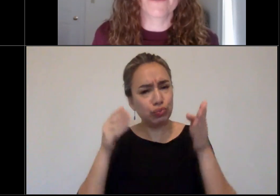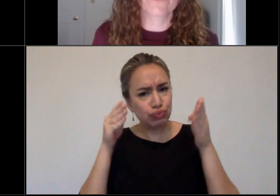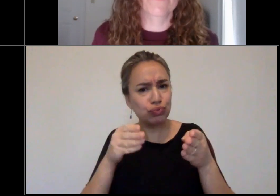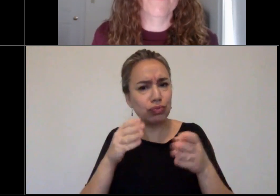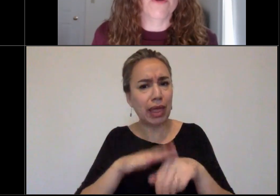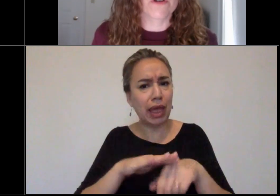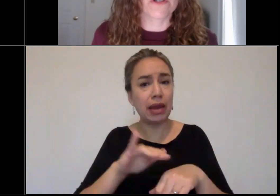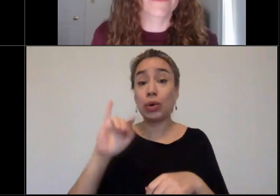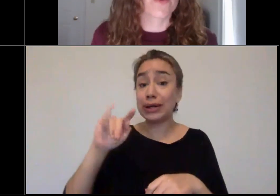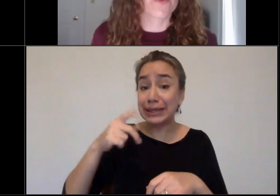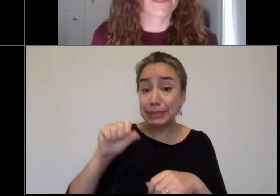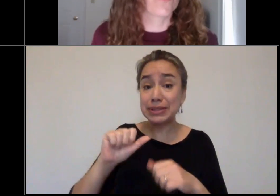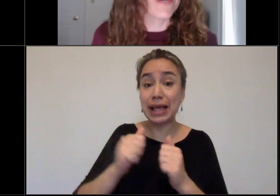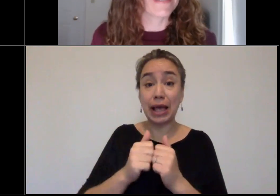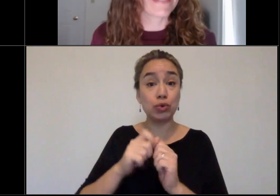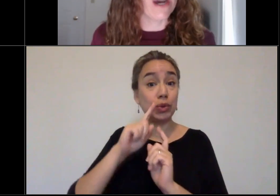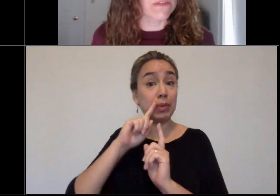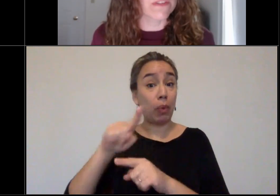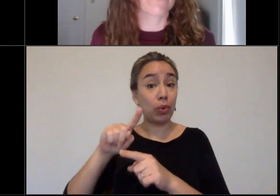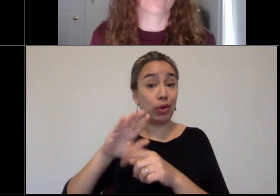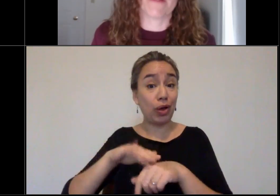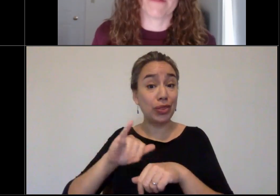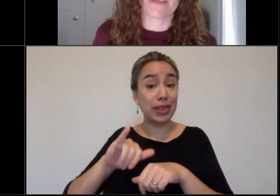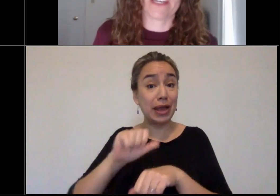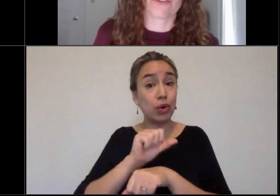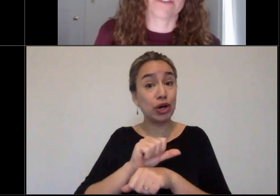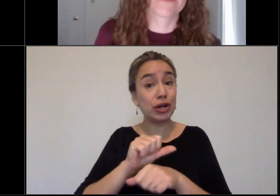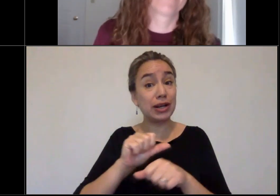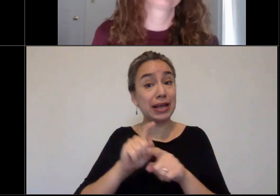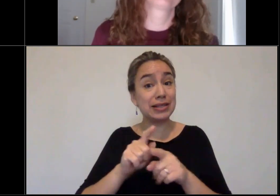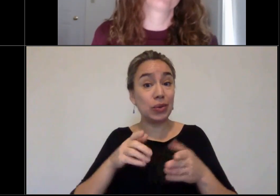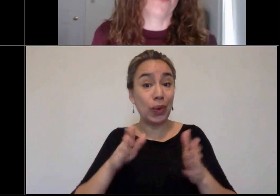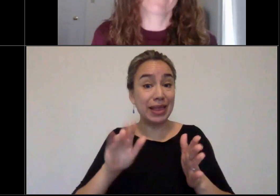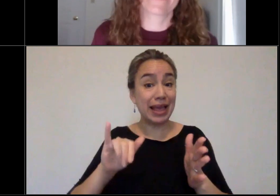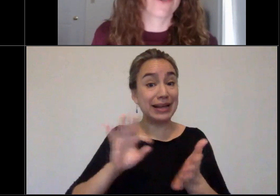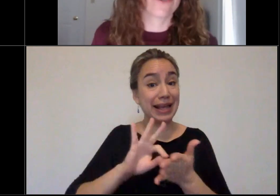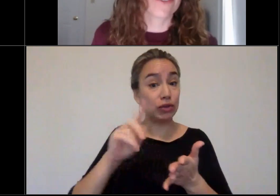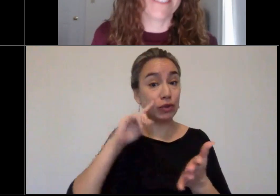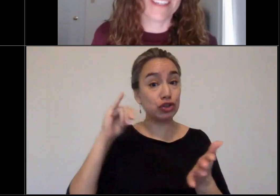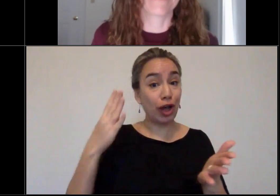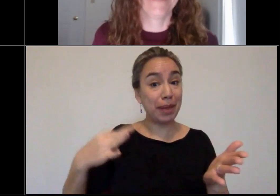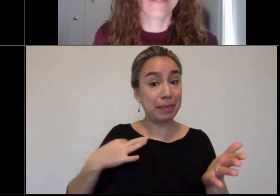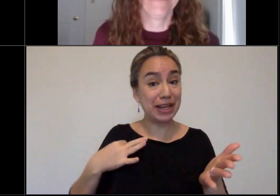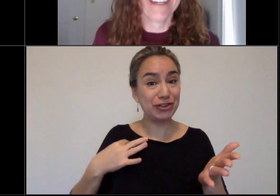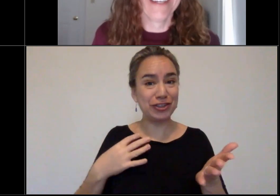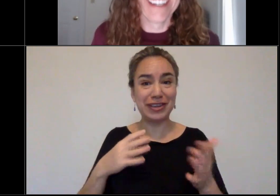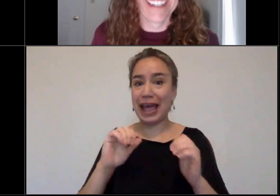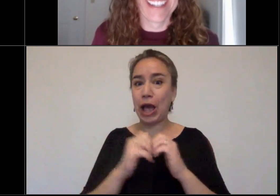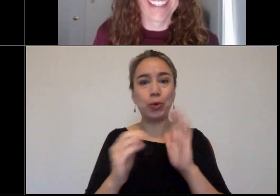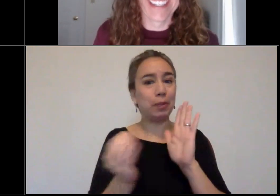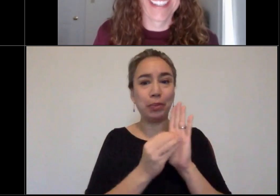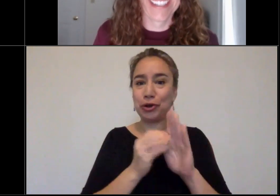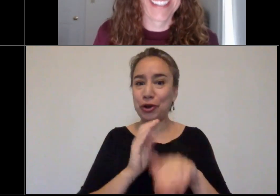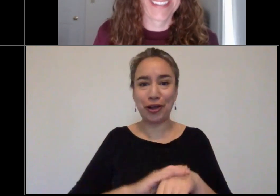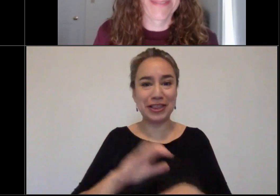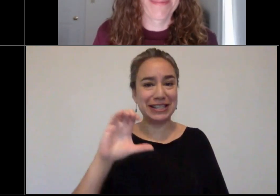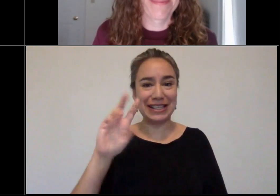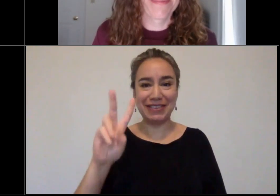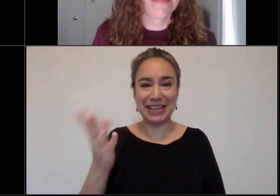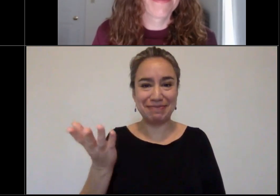tips about to report on this work in a way that counts for job applications? So how does that get on your CV?